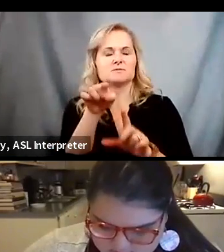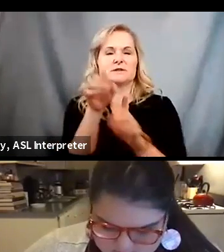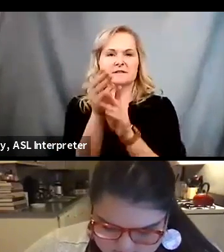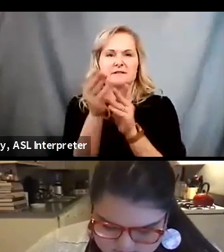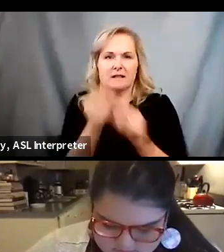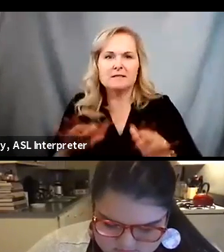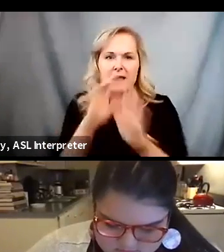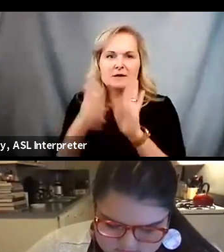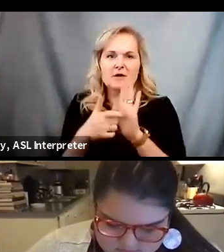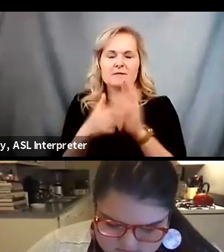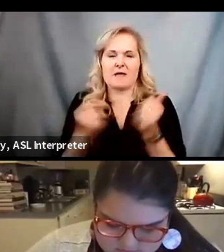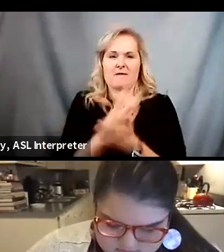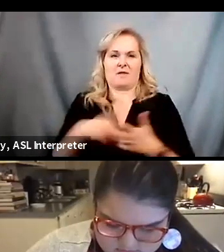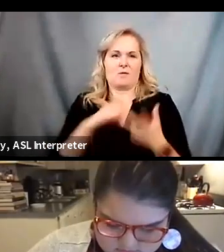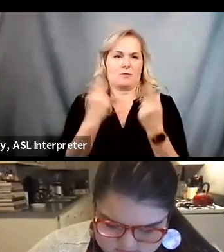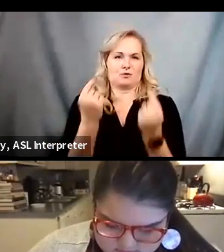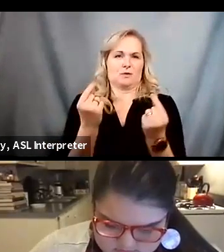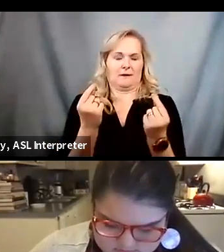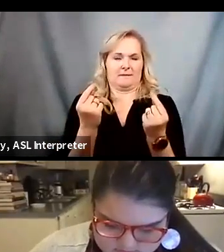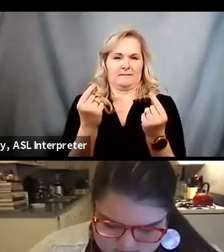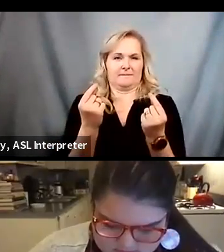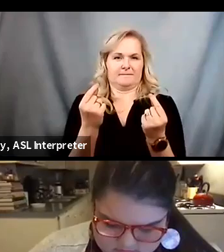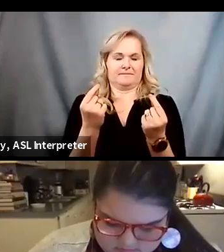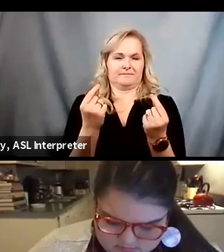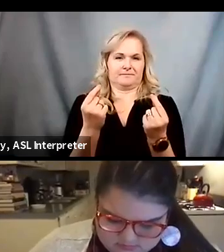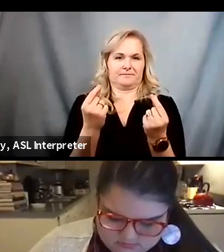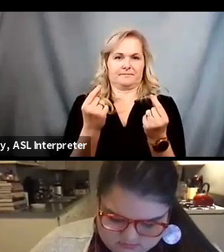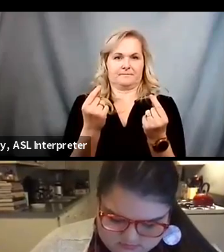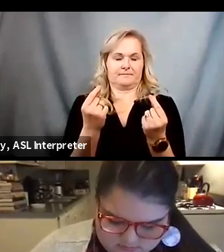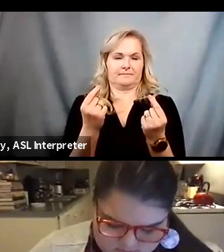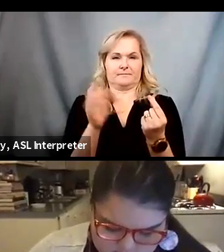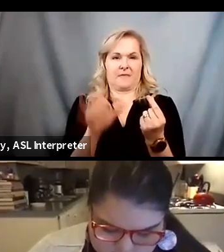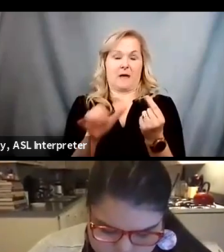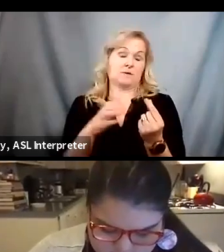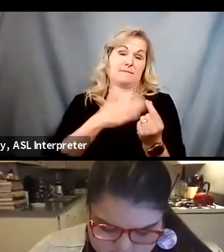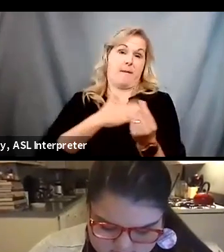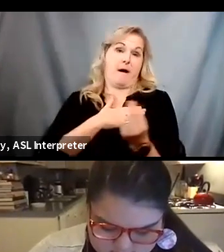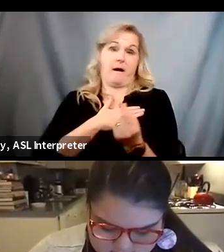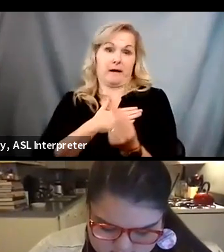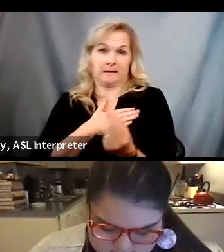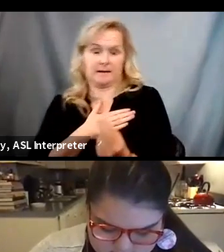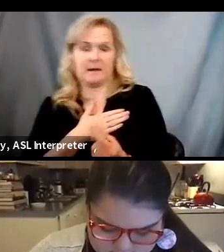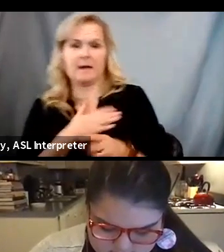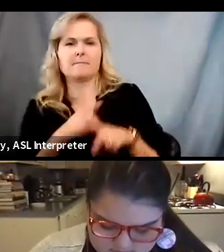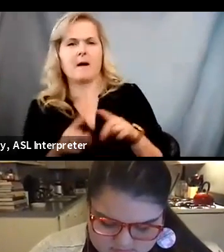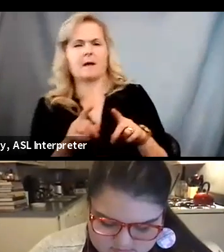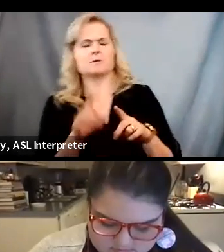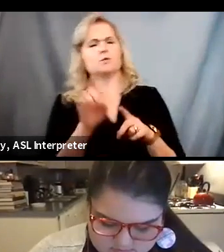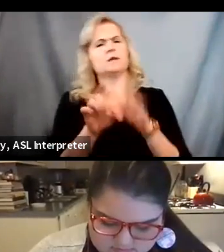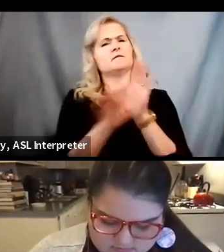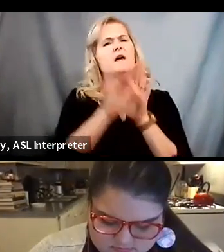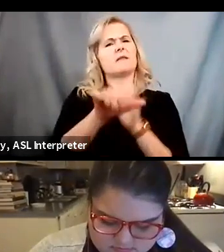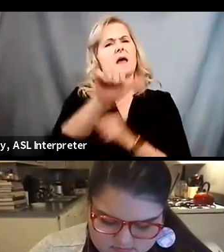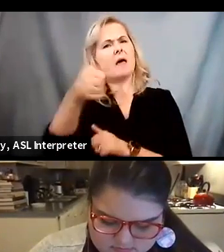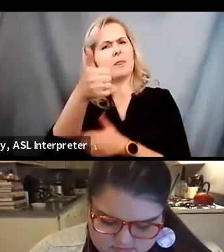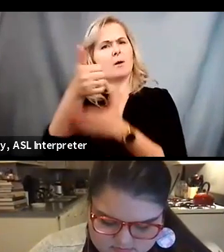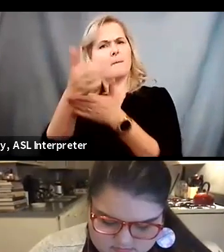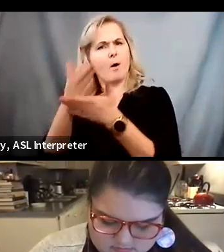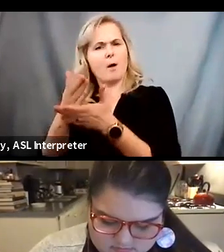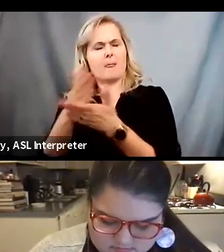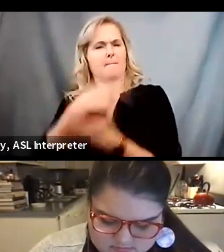Because everything we were doing was, well, that was just my piece, but I'm finding that in other pieces, even more